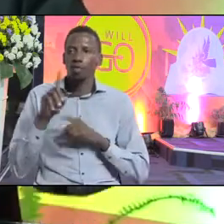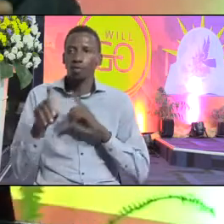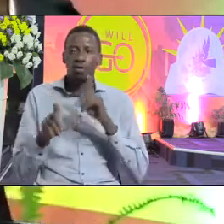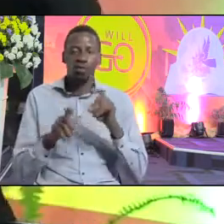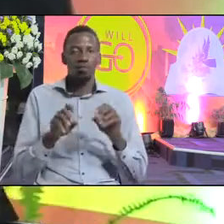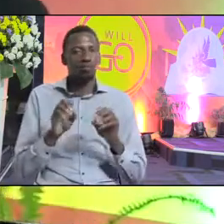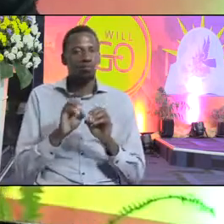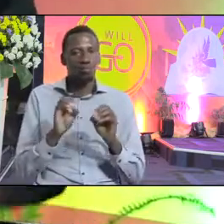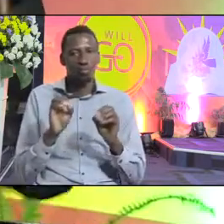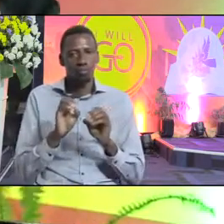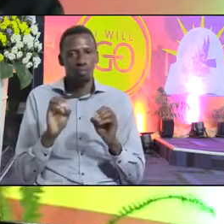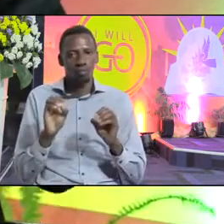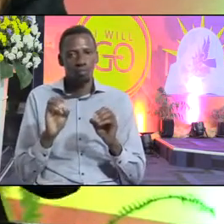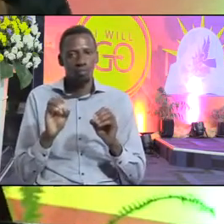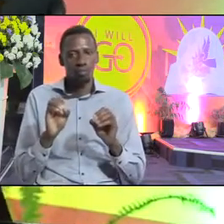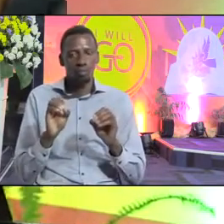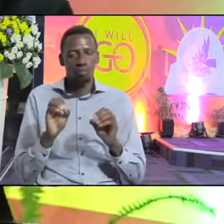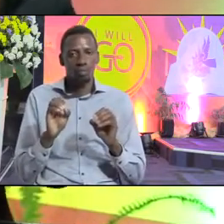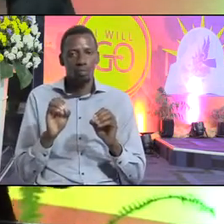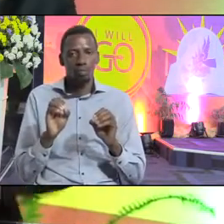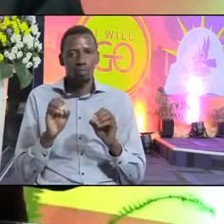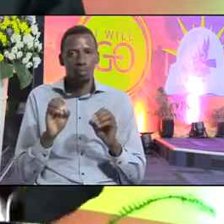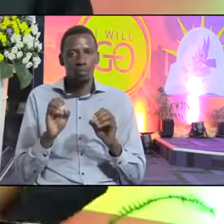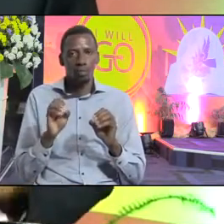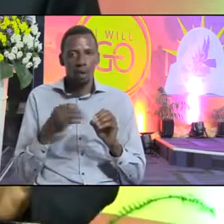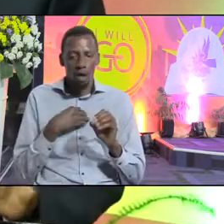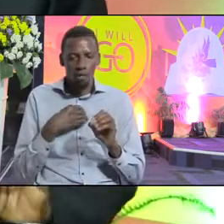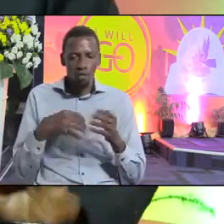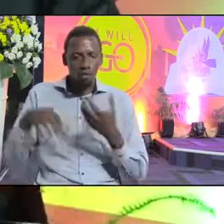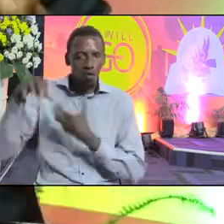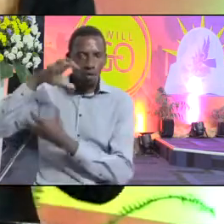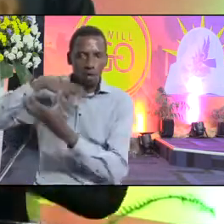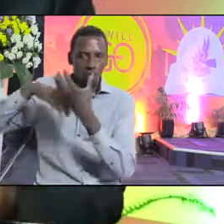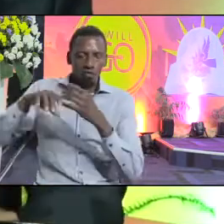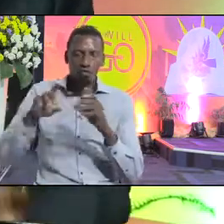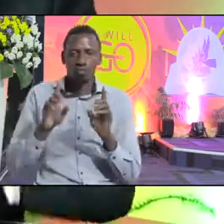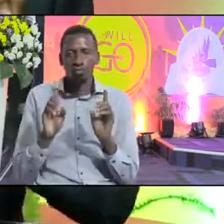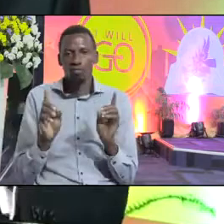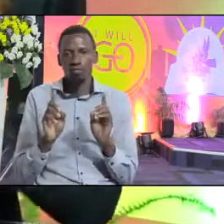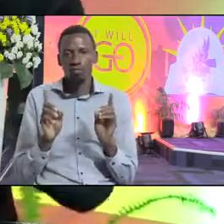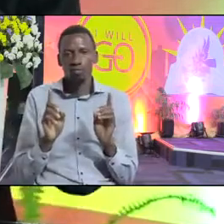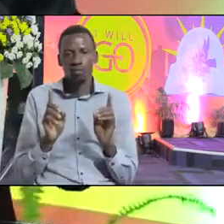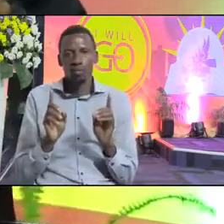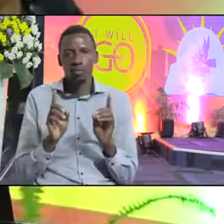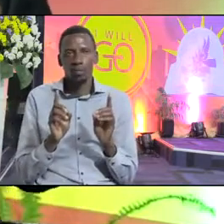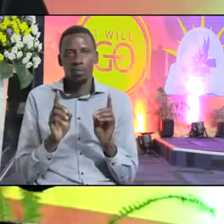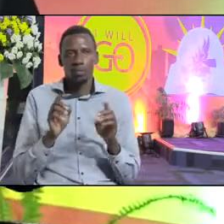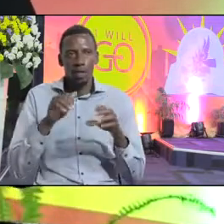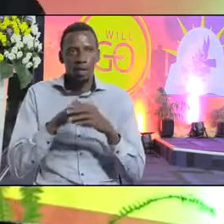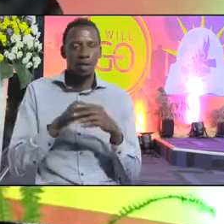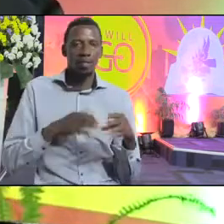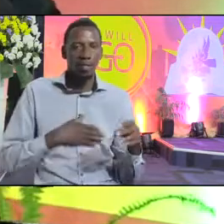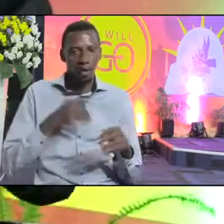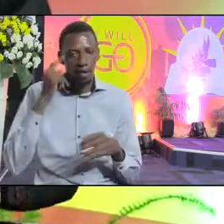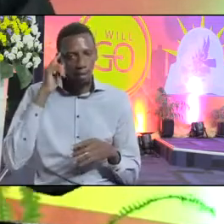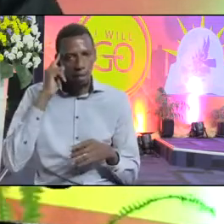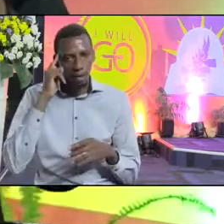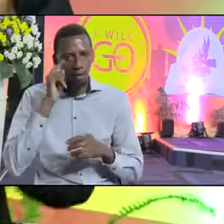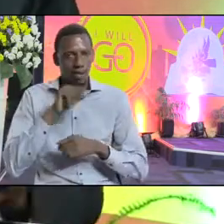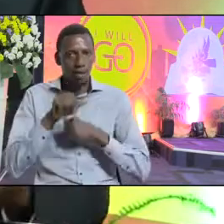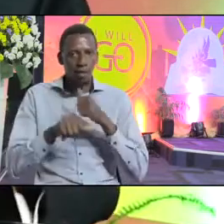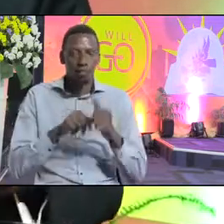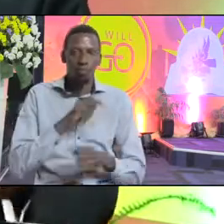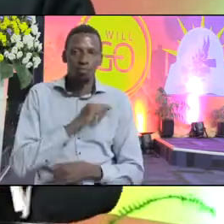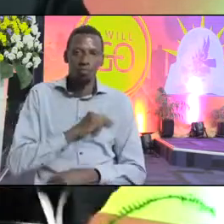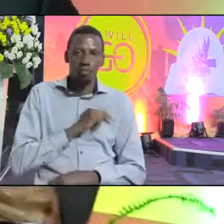no ecclesiastical identity crisis here. There's no confusion in my mind regarding